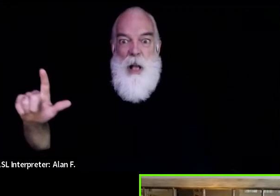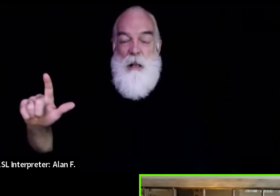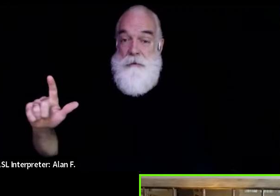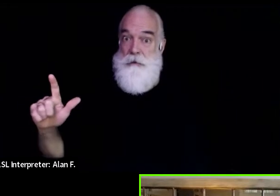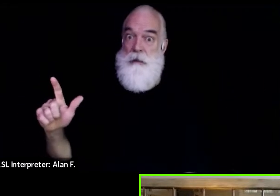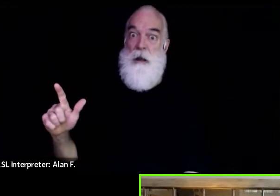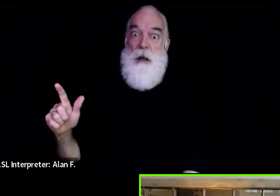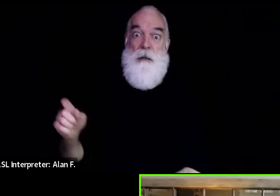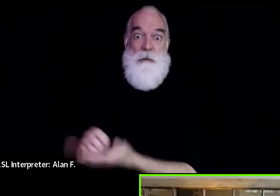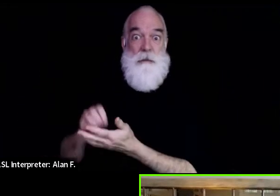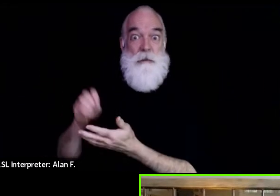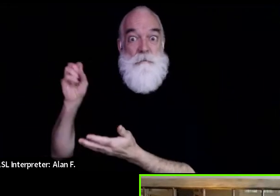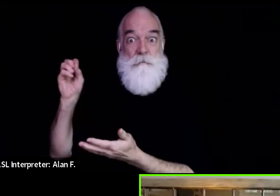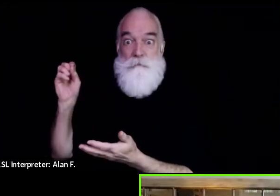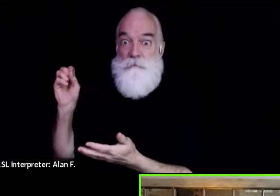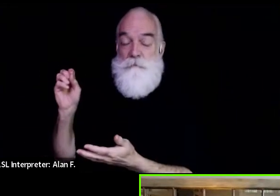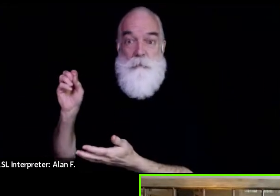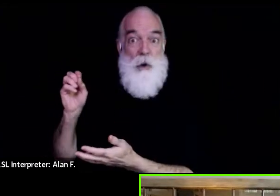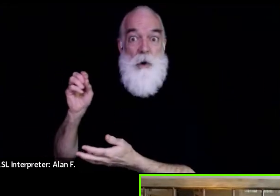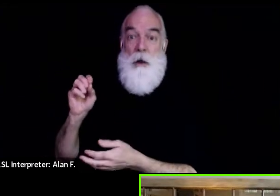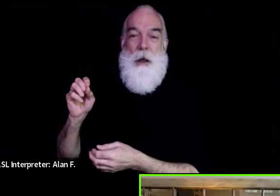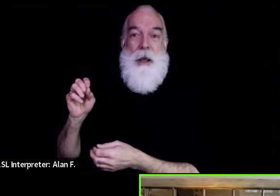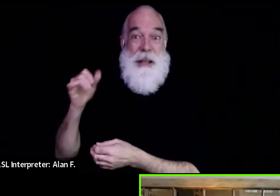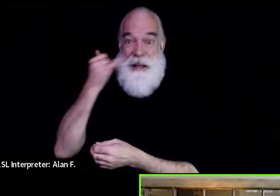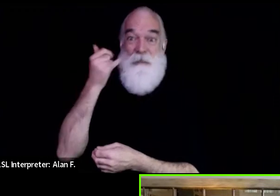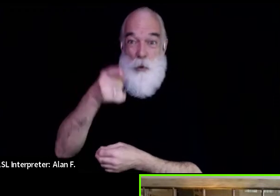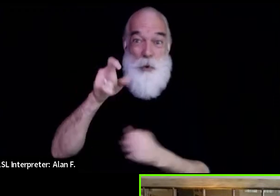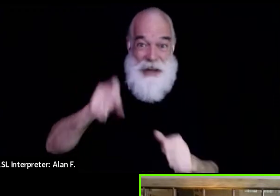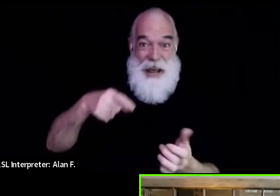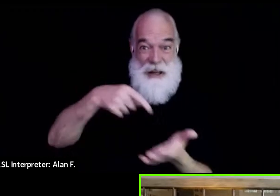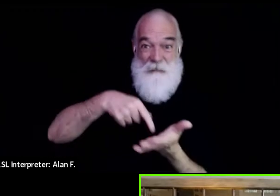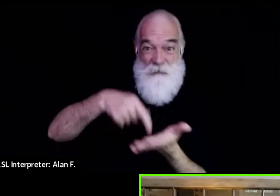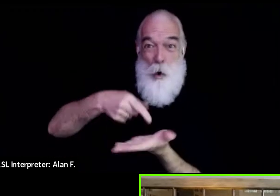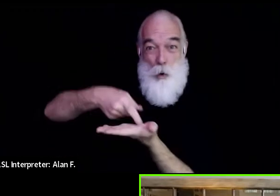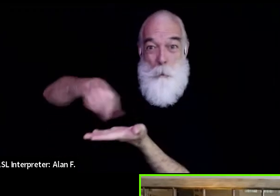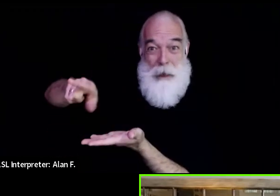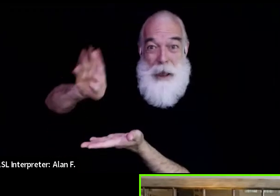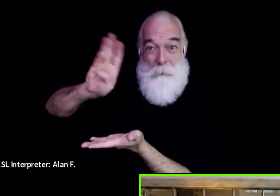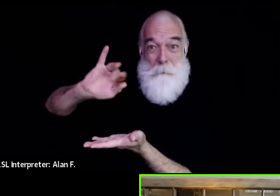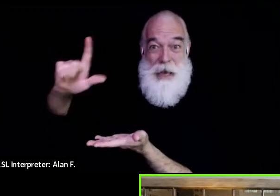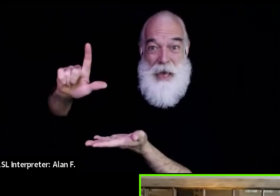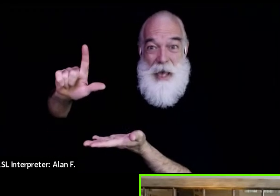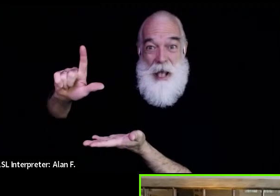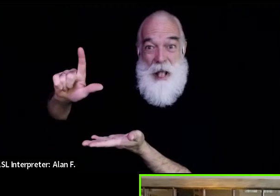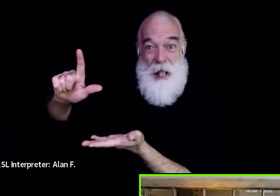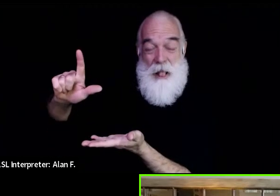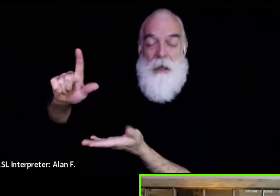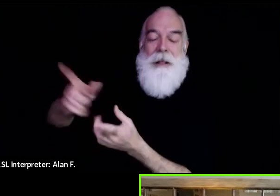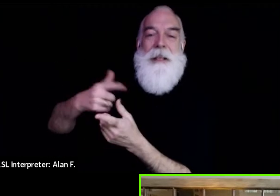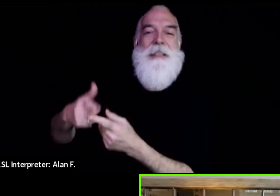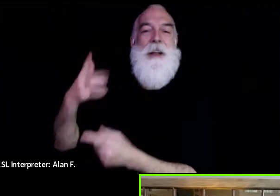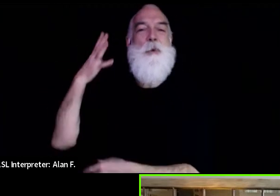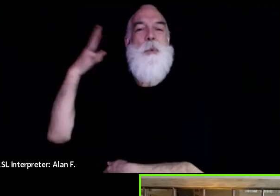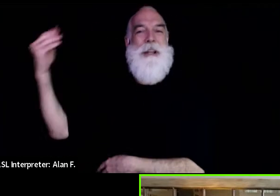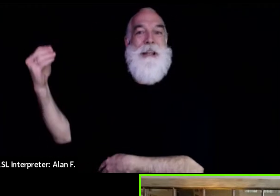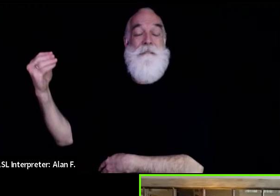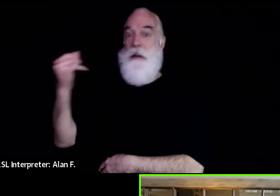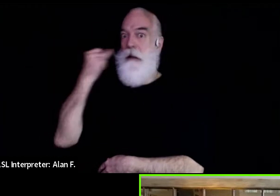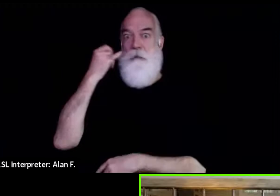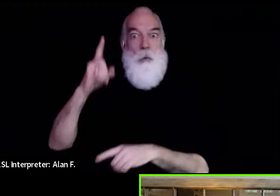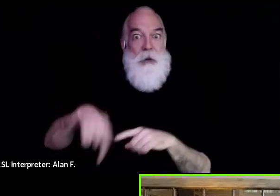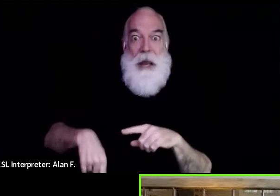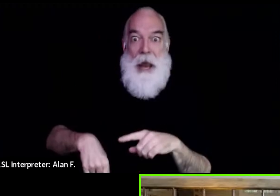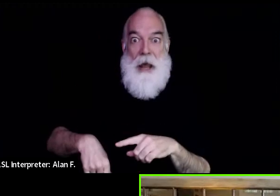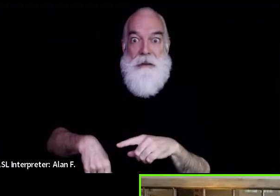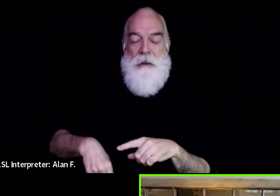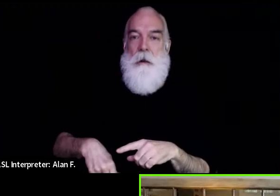out the door. If you didn't, you stayed for up to 6 months. So It allowed us to reduce our jail